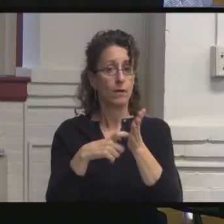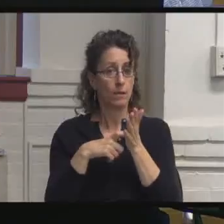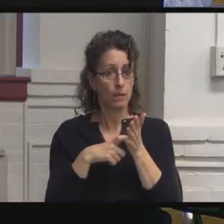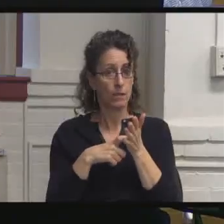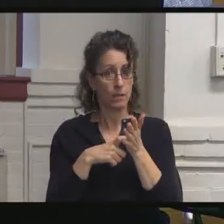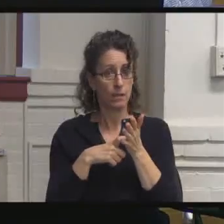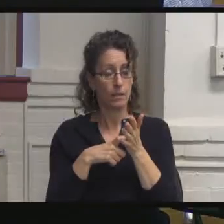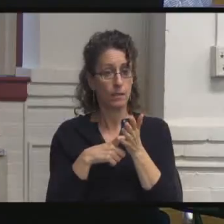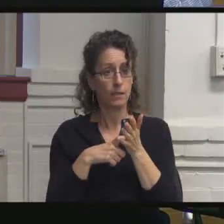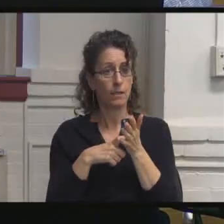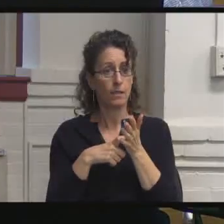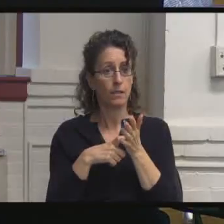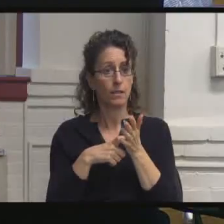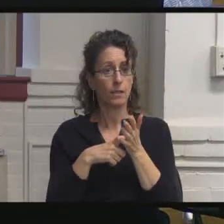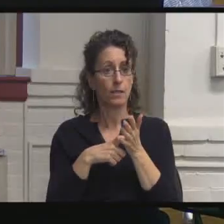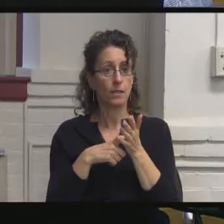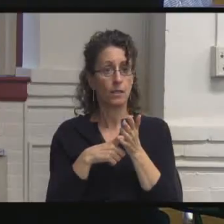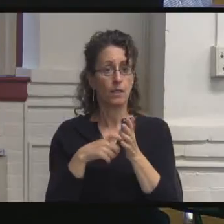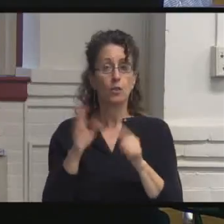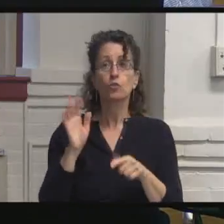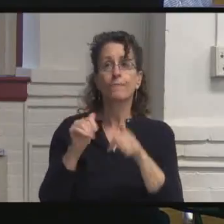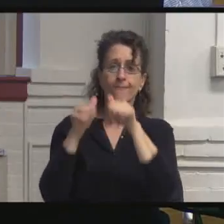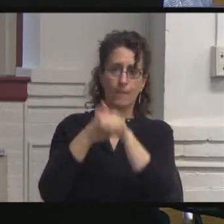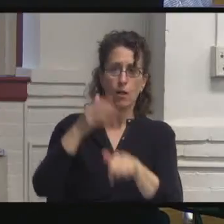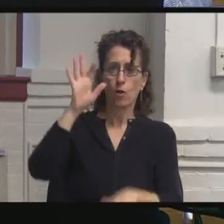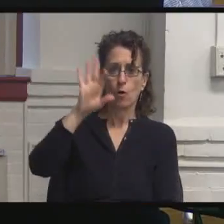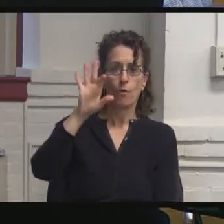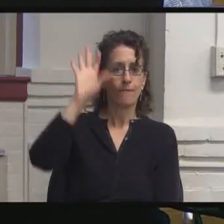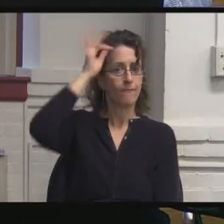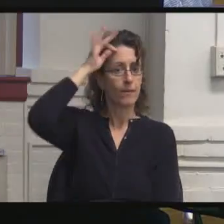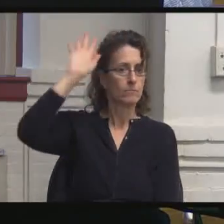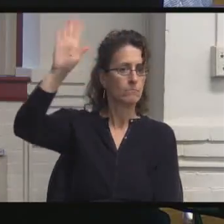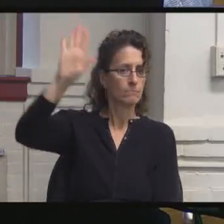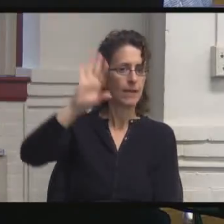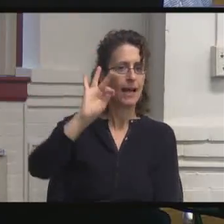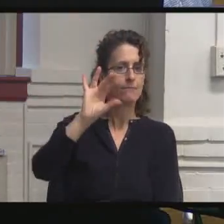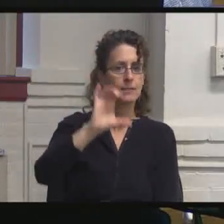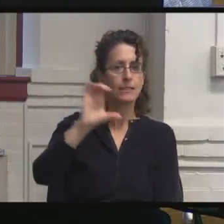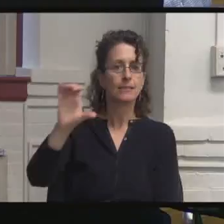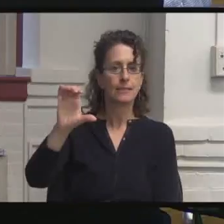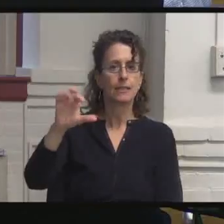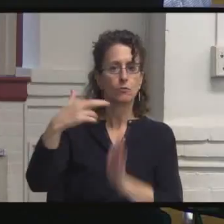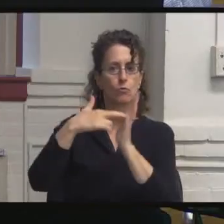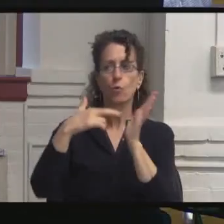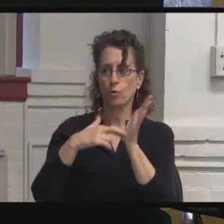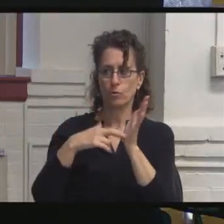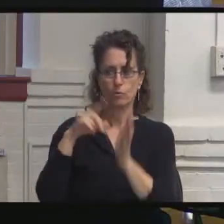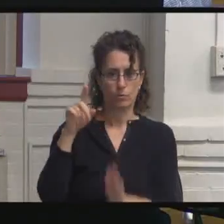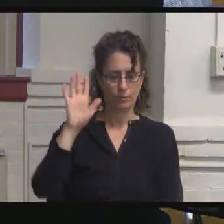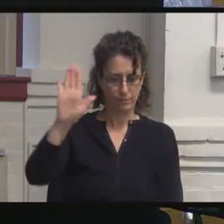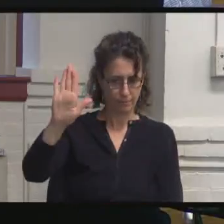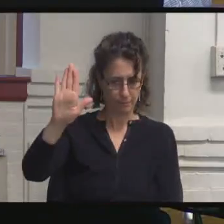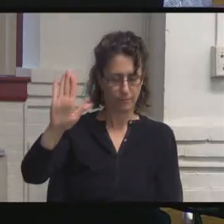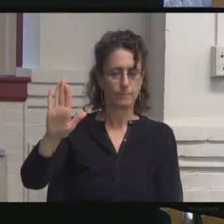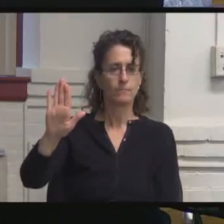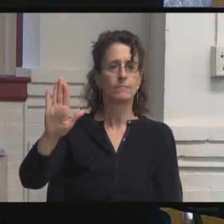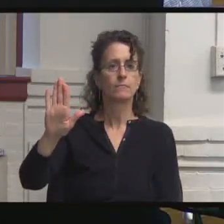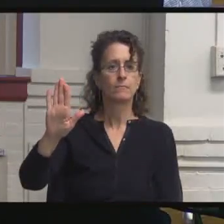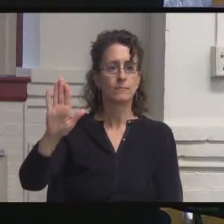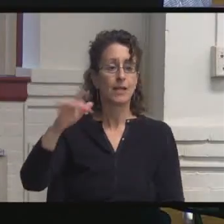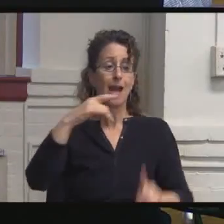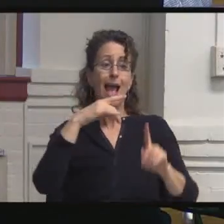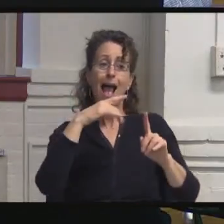controlling regulations from the Federal Communications Commission, and both reflect the